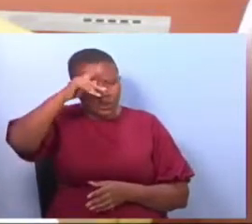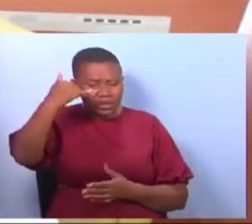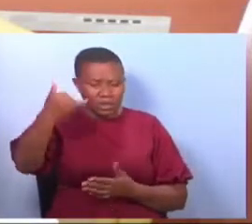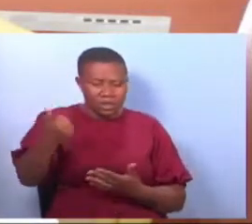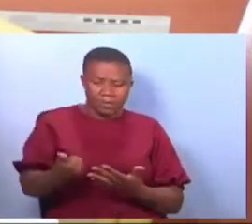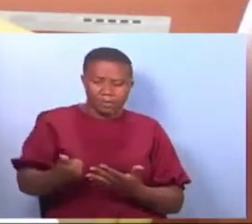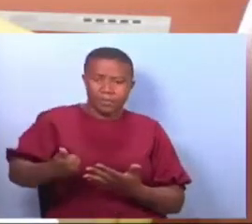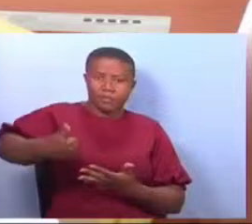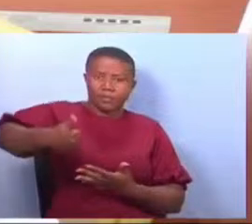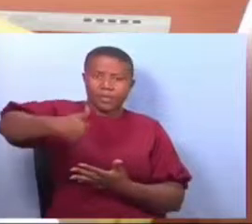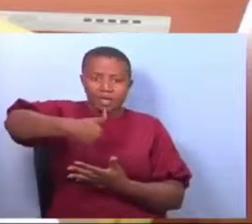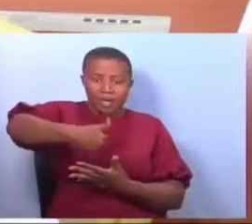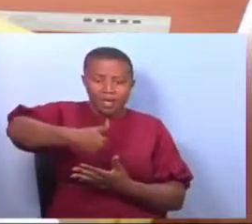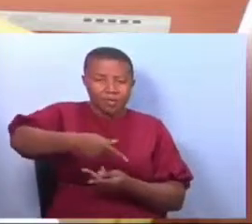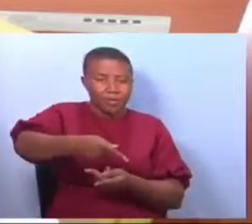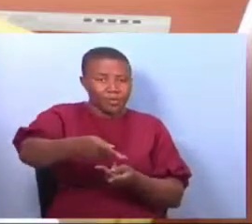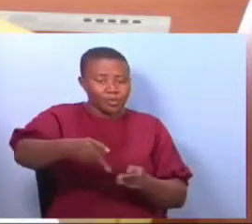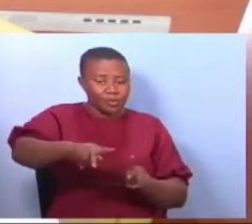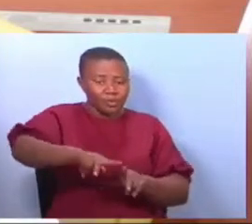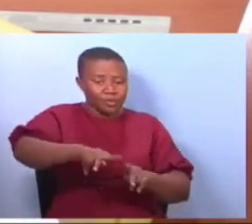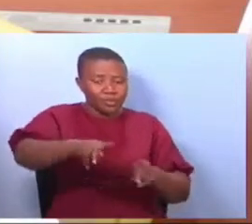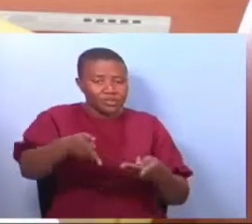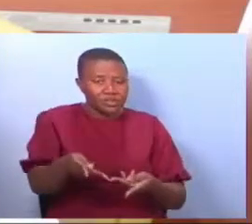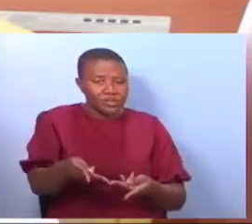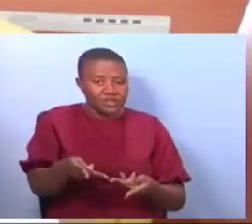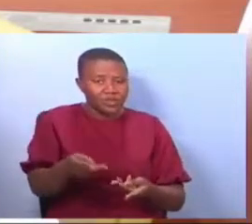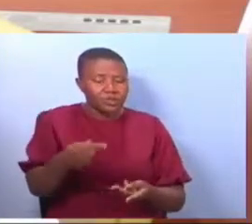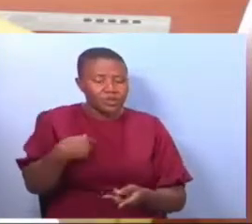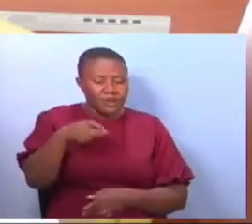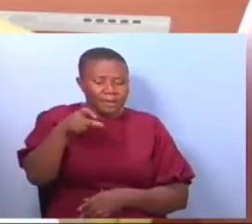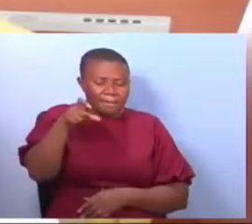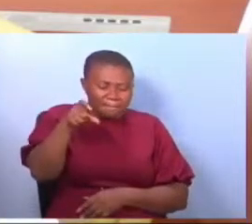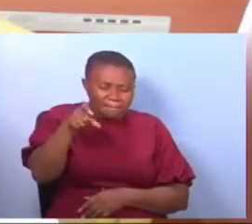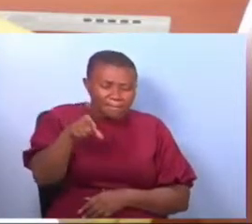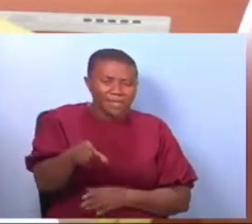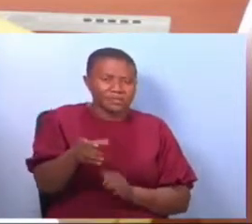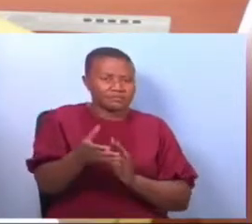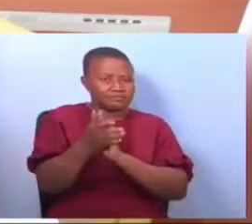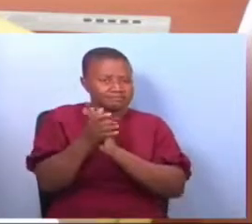to commend him. Mr. Speaker, this is because